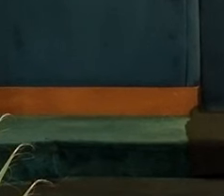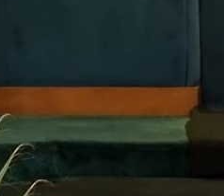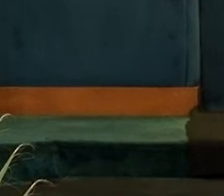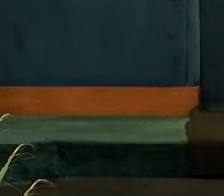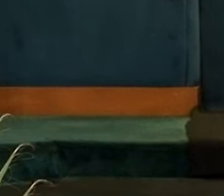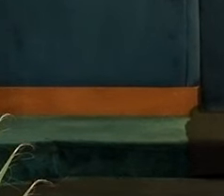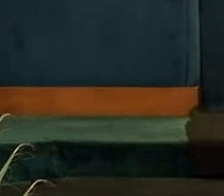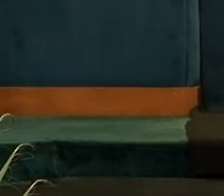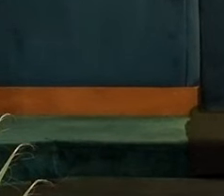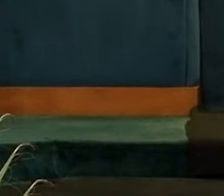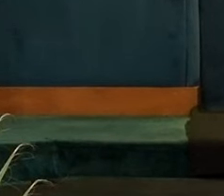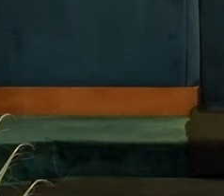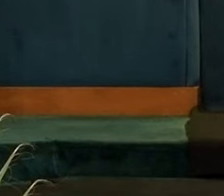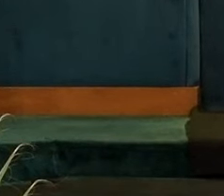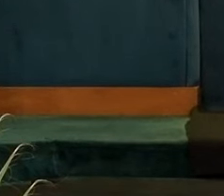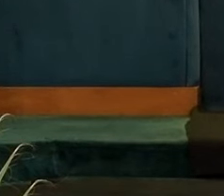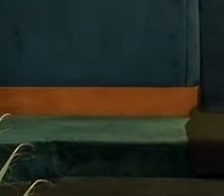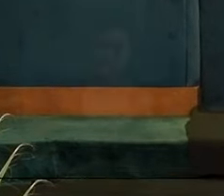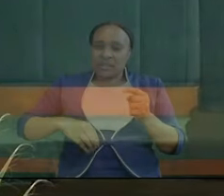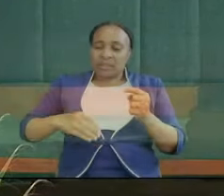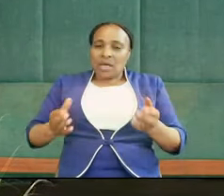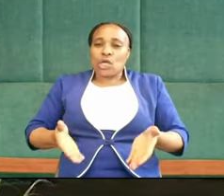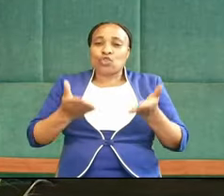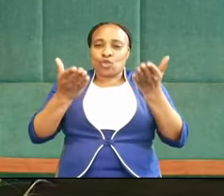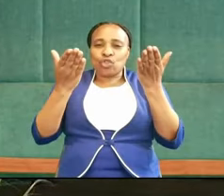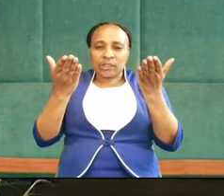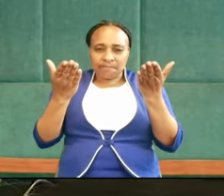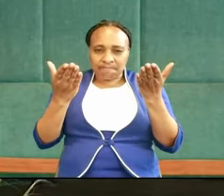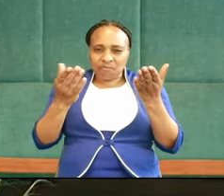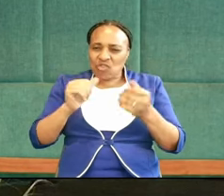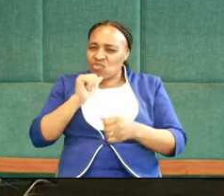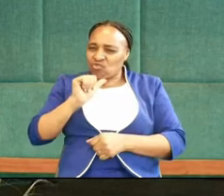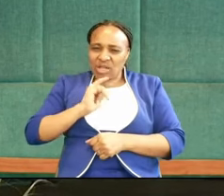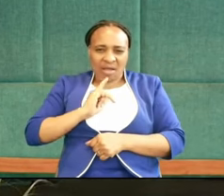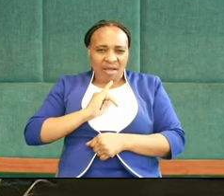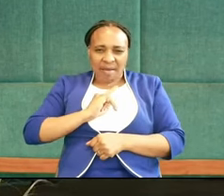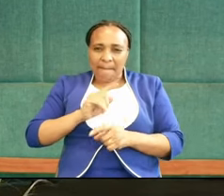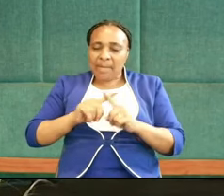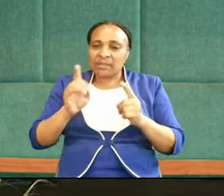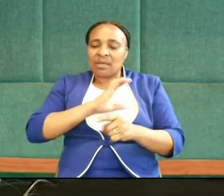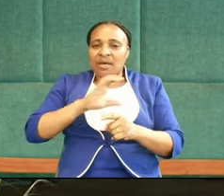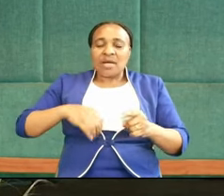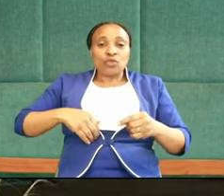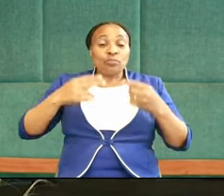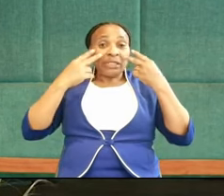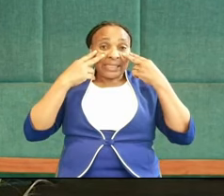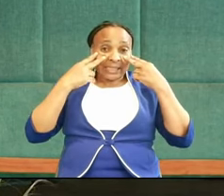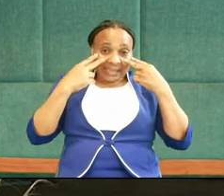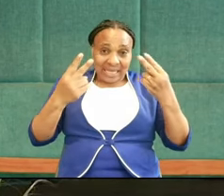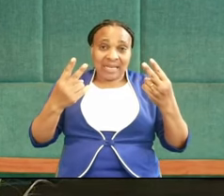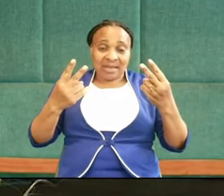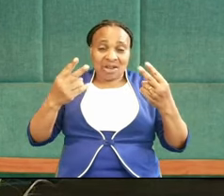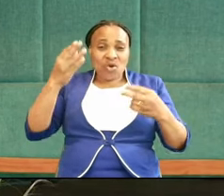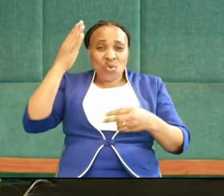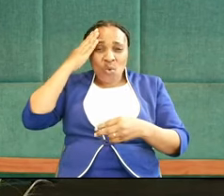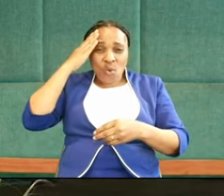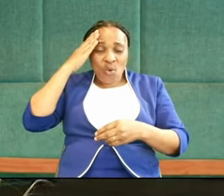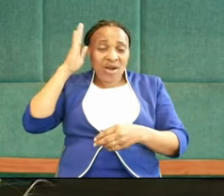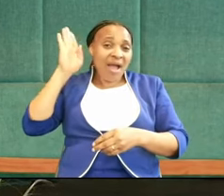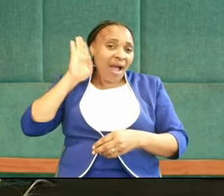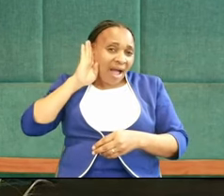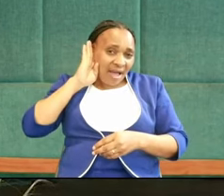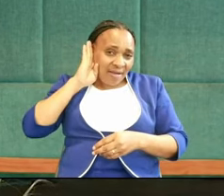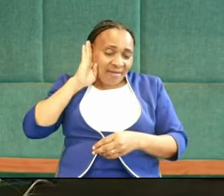Christ, be honored, loved, and exalted. Not I but Christ be seen, be known, and be